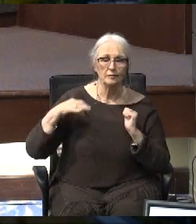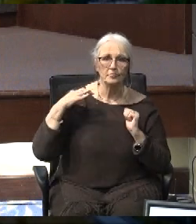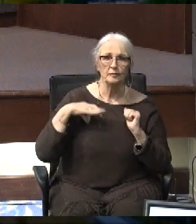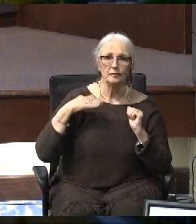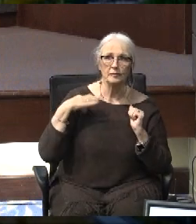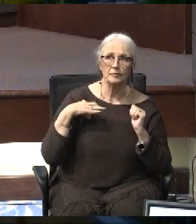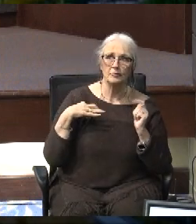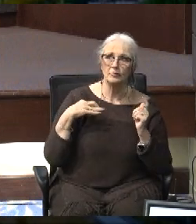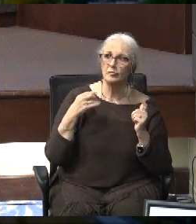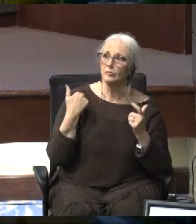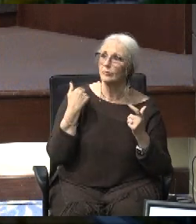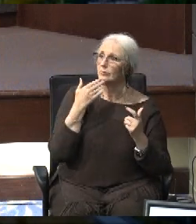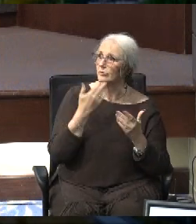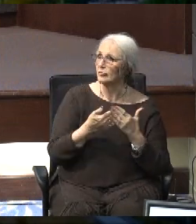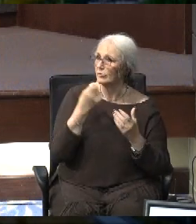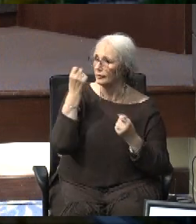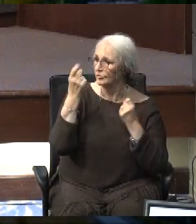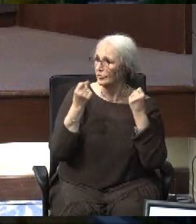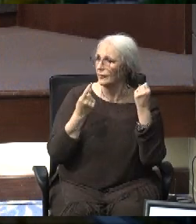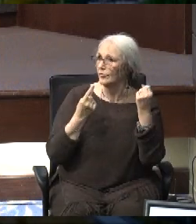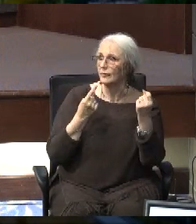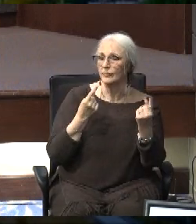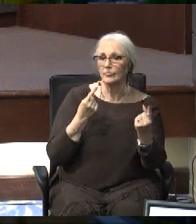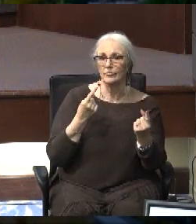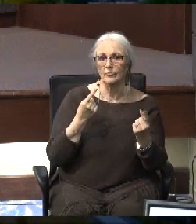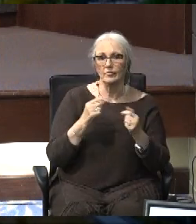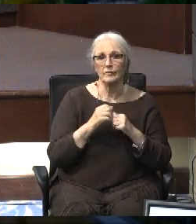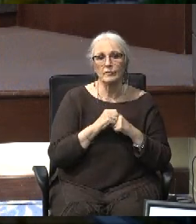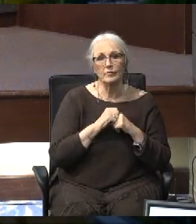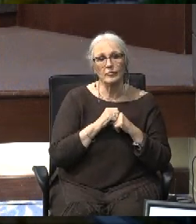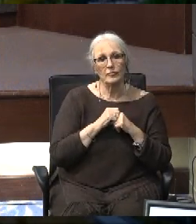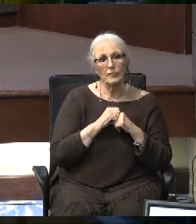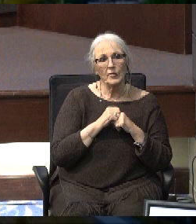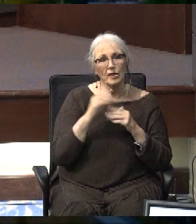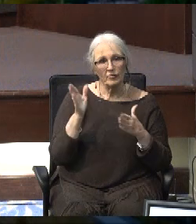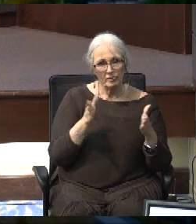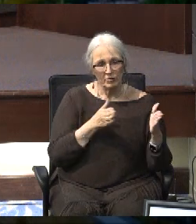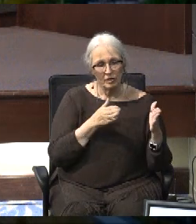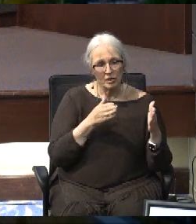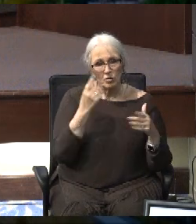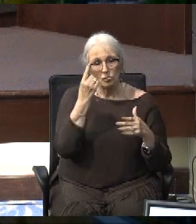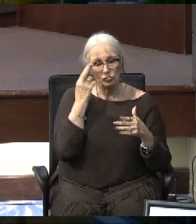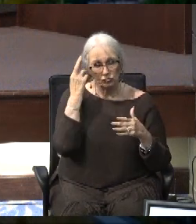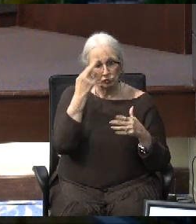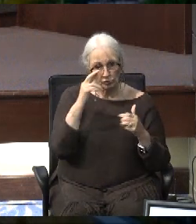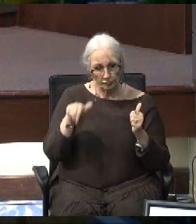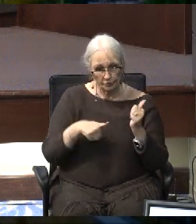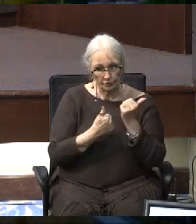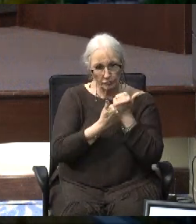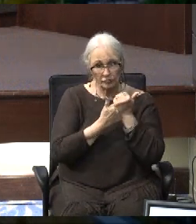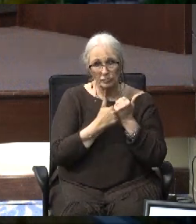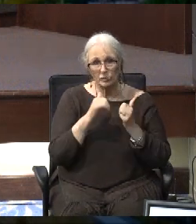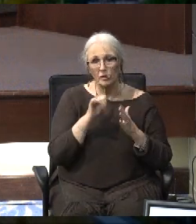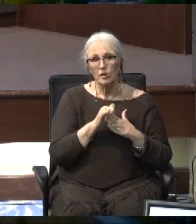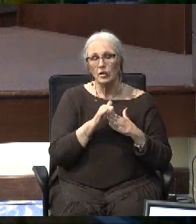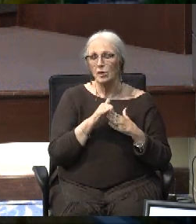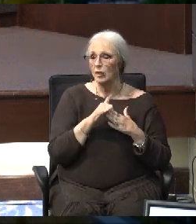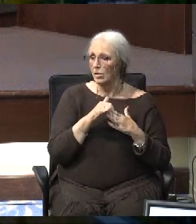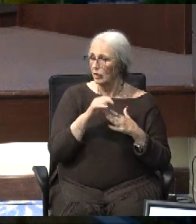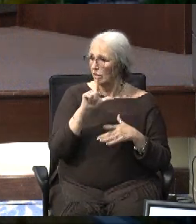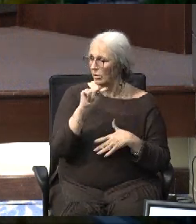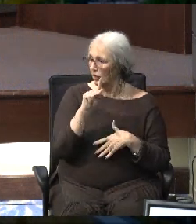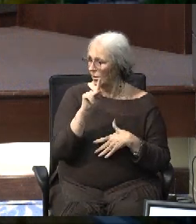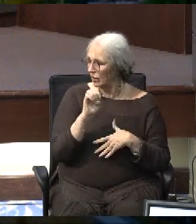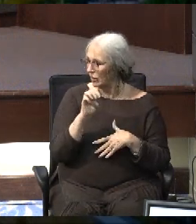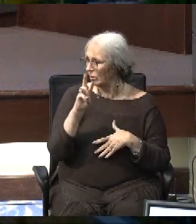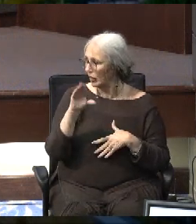understanding of the contingency plan heading into this year. One of the reasons behind that, of course, is that Lake Waco